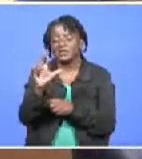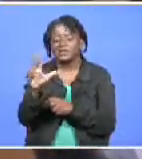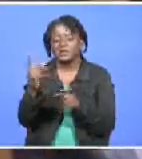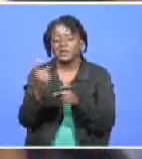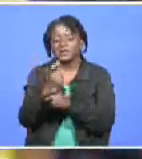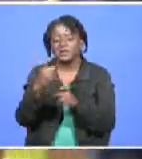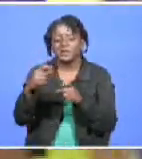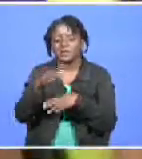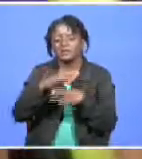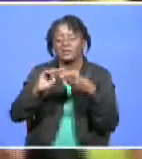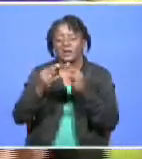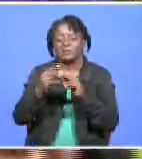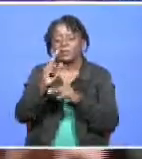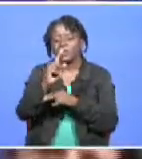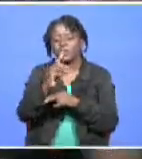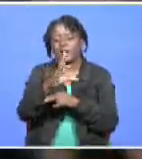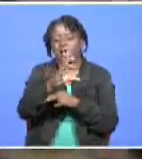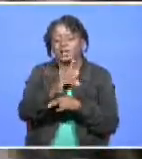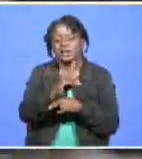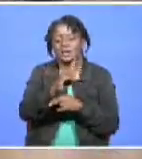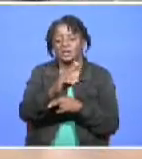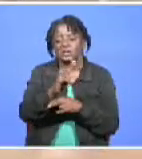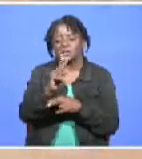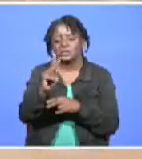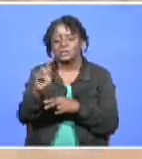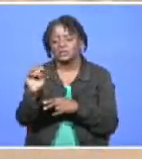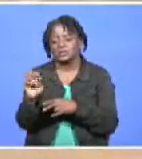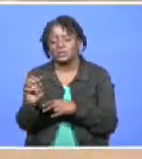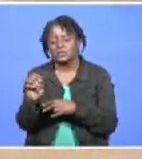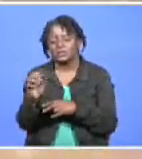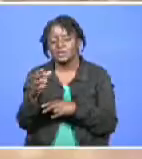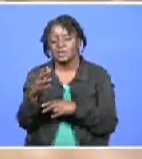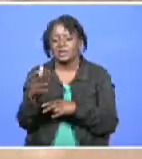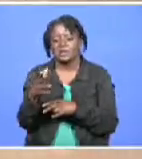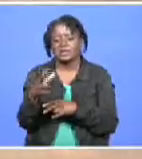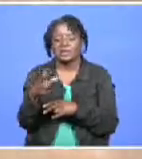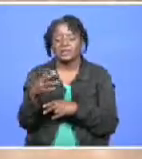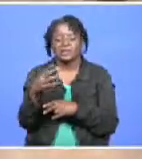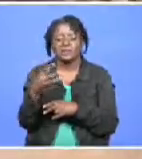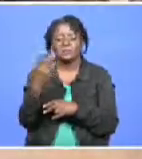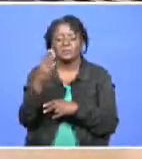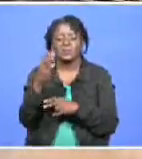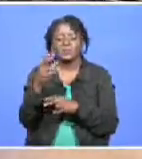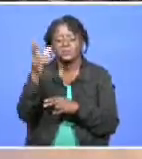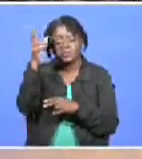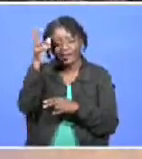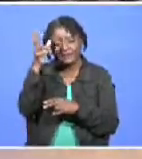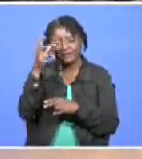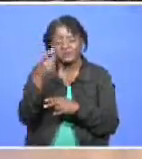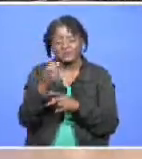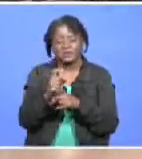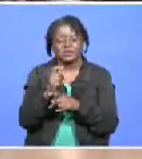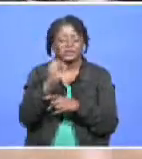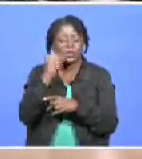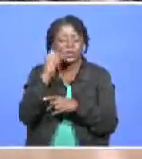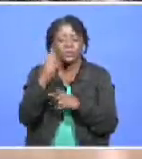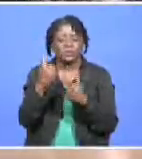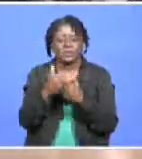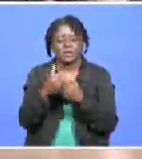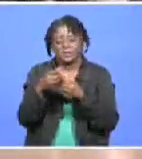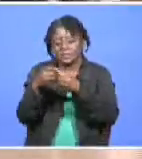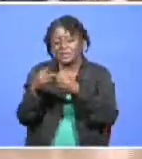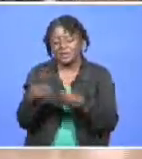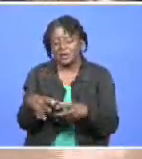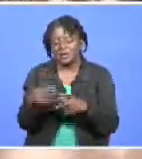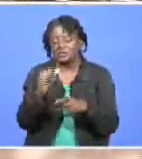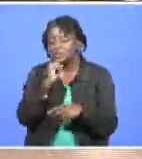Duke, the Blue Devils' first home loss to a non-conference opponent since 2000, and their first loss ever to a non-major opponent as a